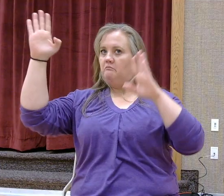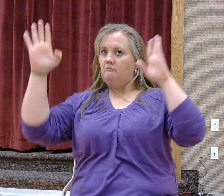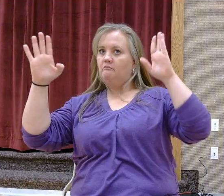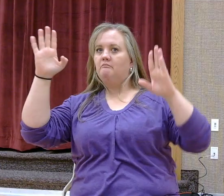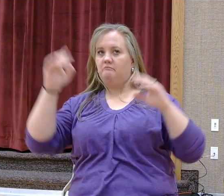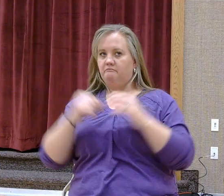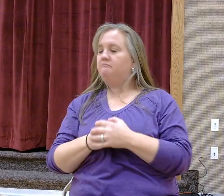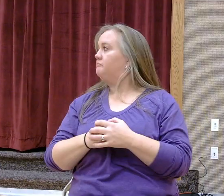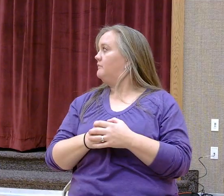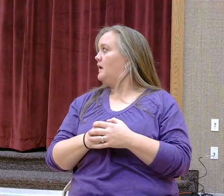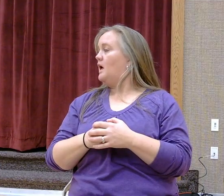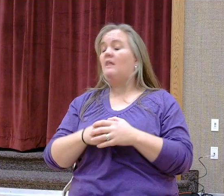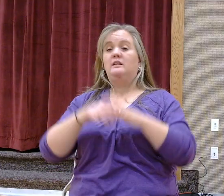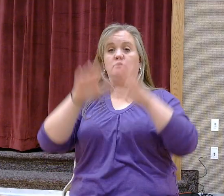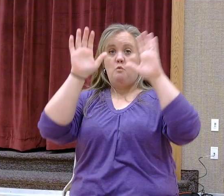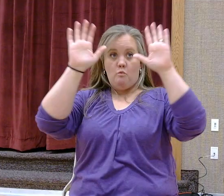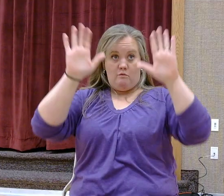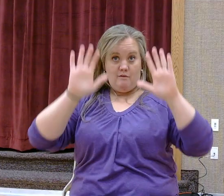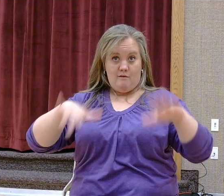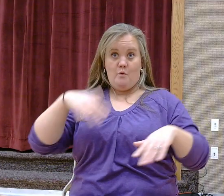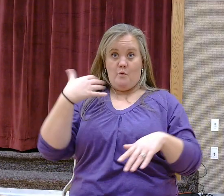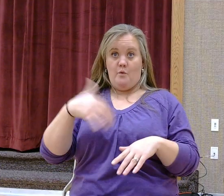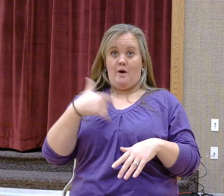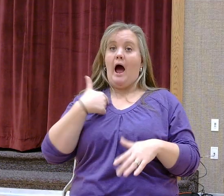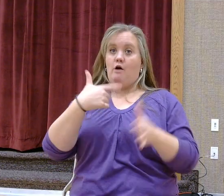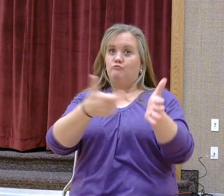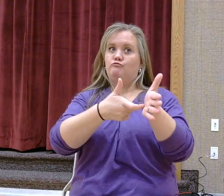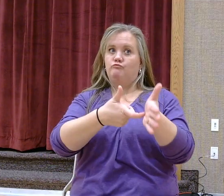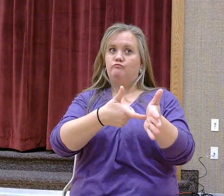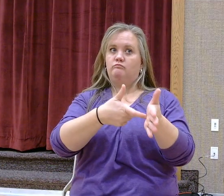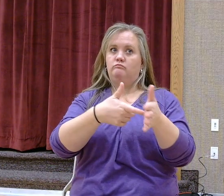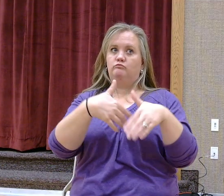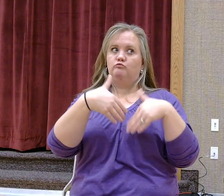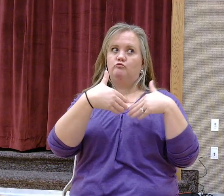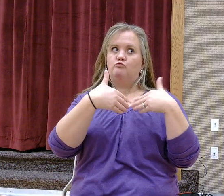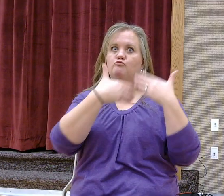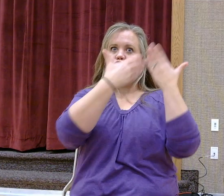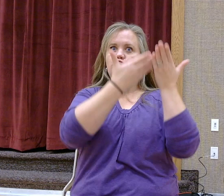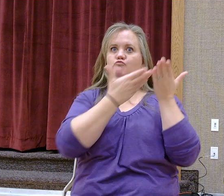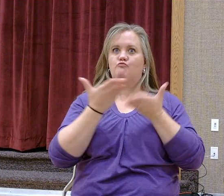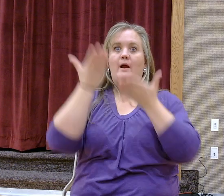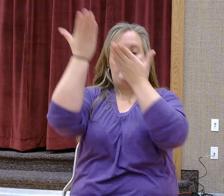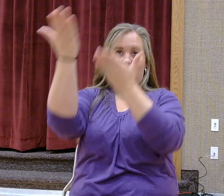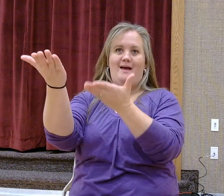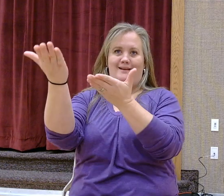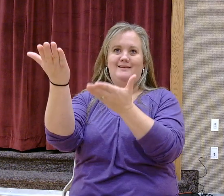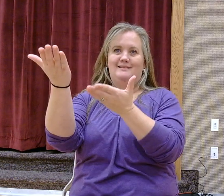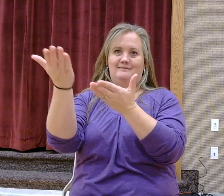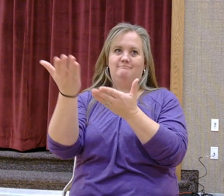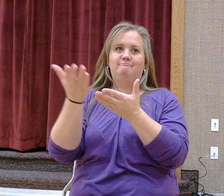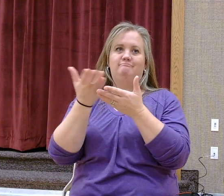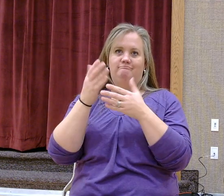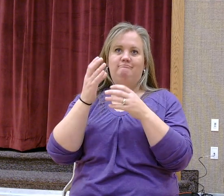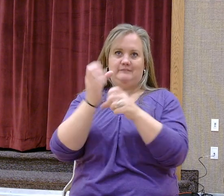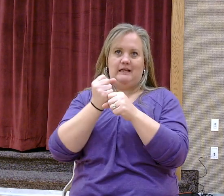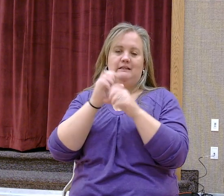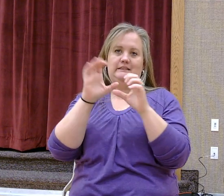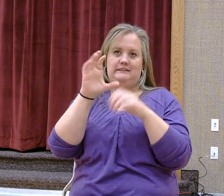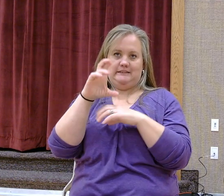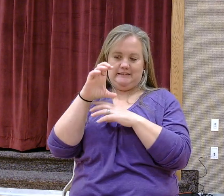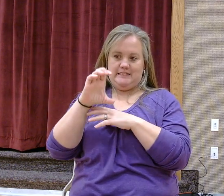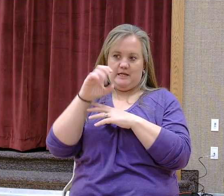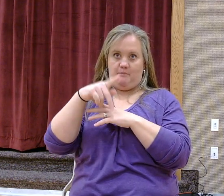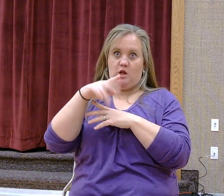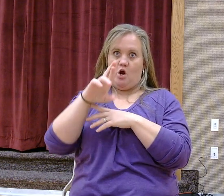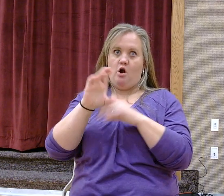is fantastic, and that's something that I would recommend that you do, is go take a CPR class. We're going to go over stuff kind of